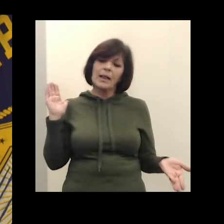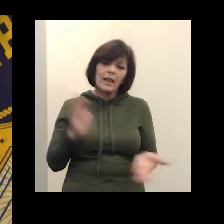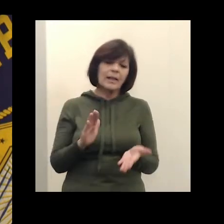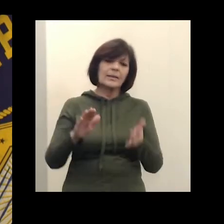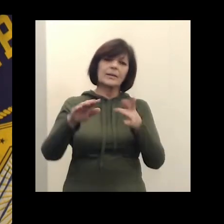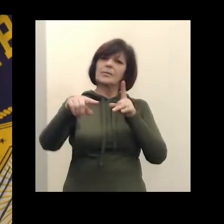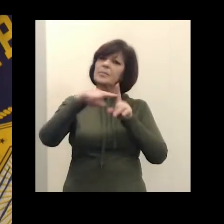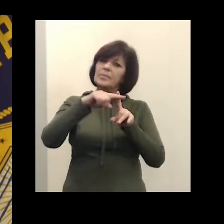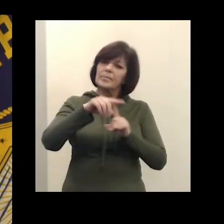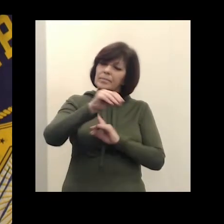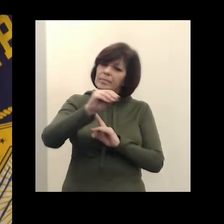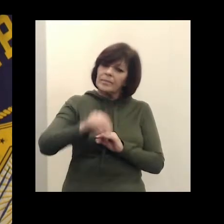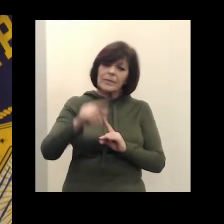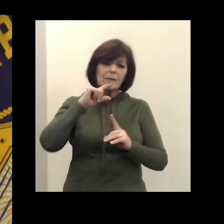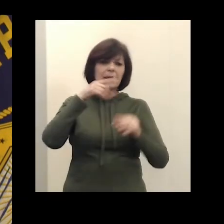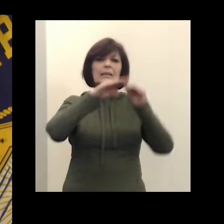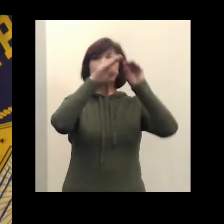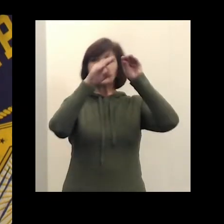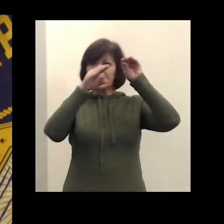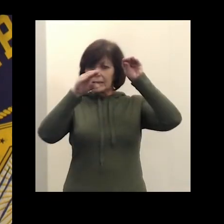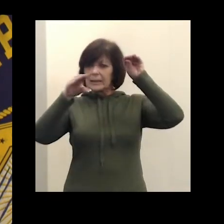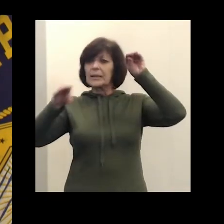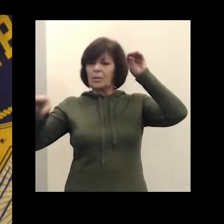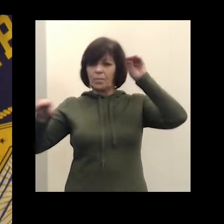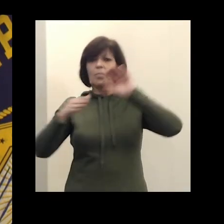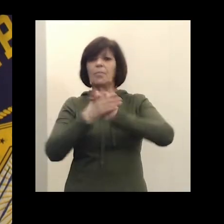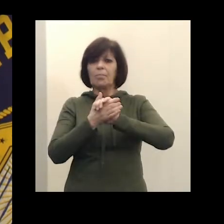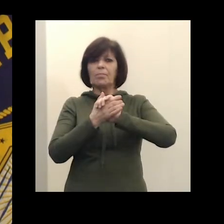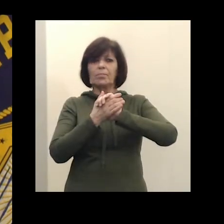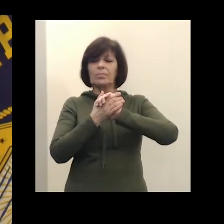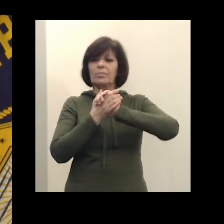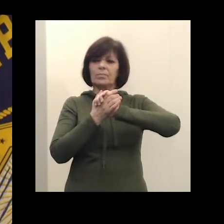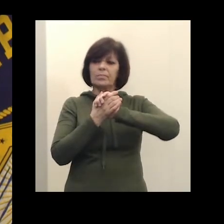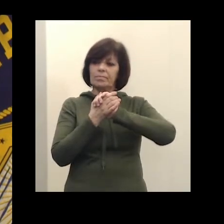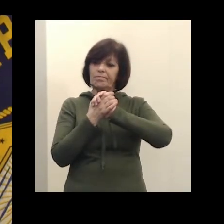seen stabilization in regards to our